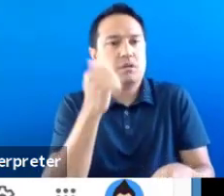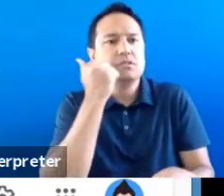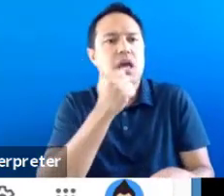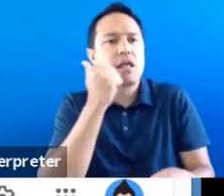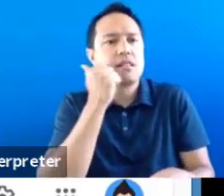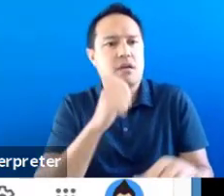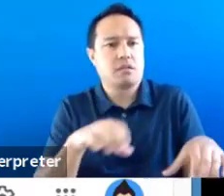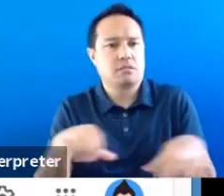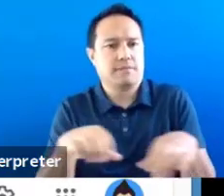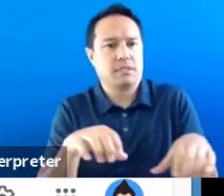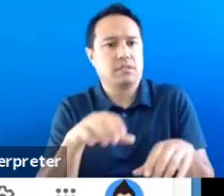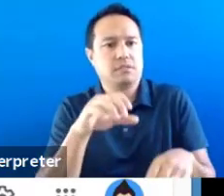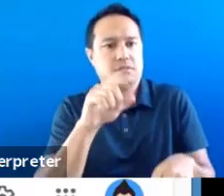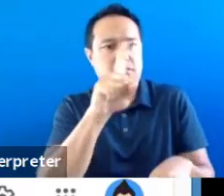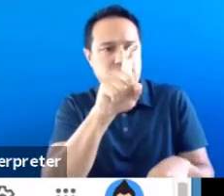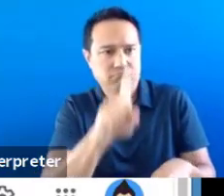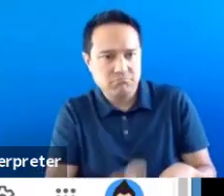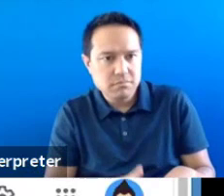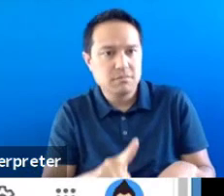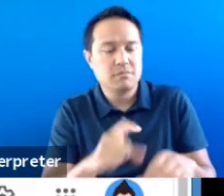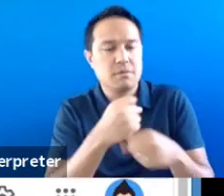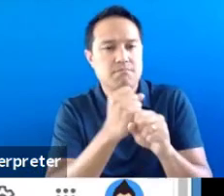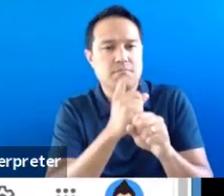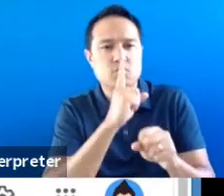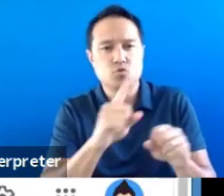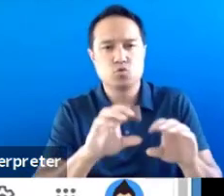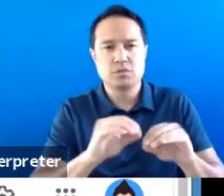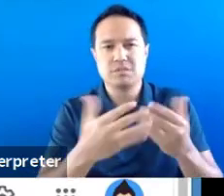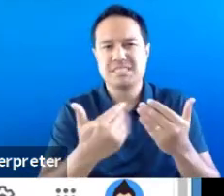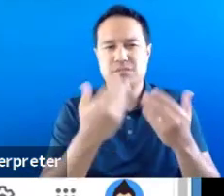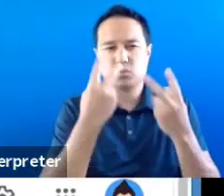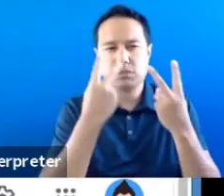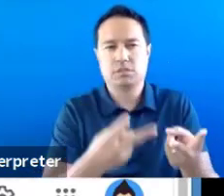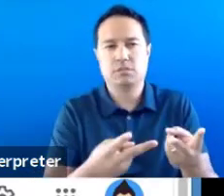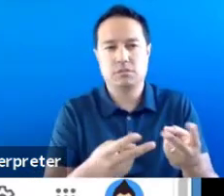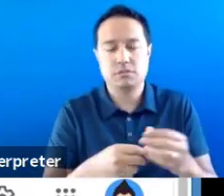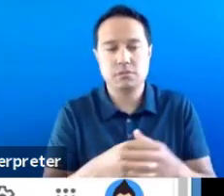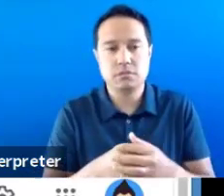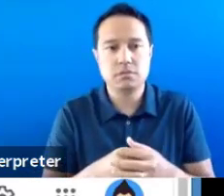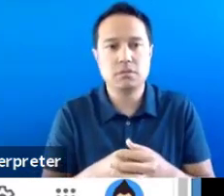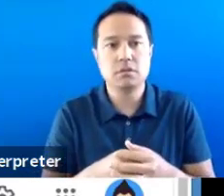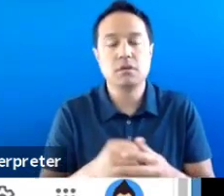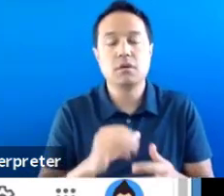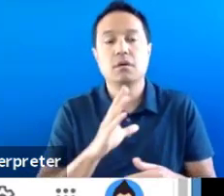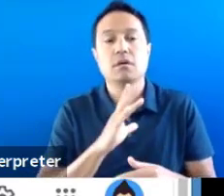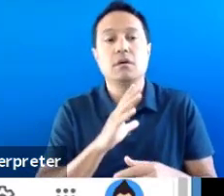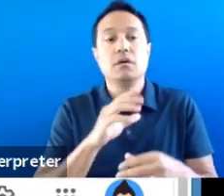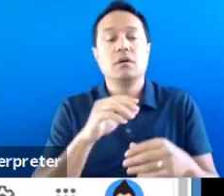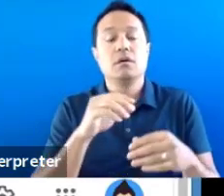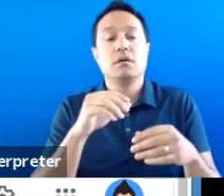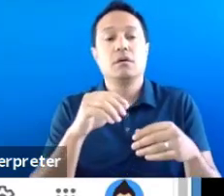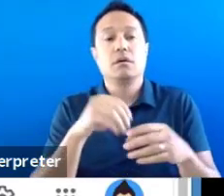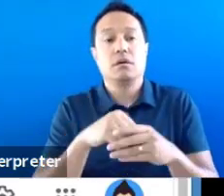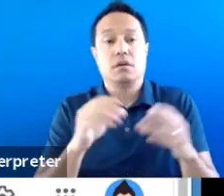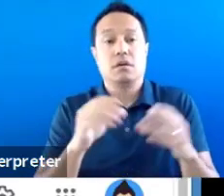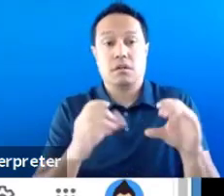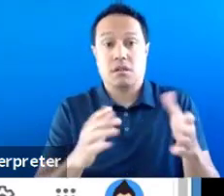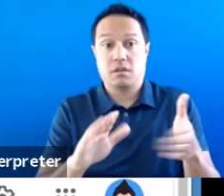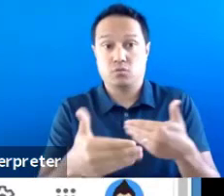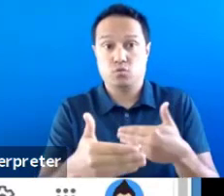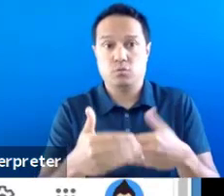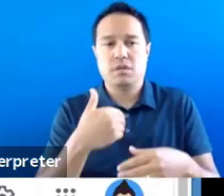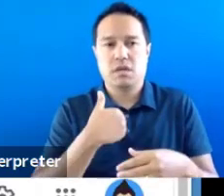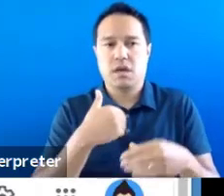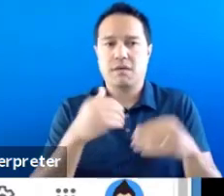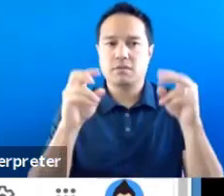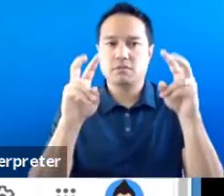it down and make it so that they can see it. The advantage of that is inside Google Classroom, you'll see that I've got each of my topics. When